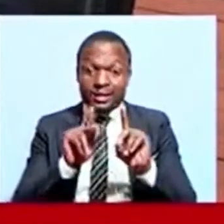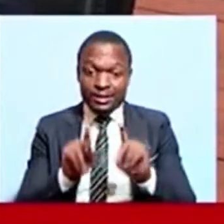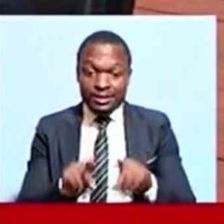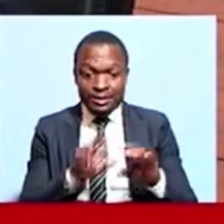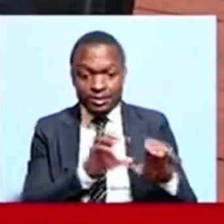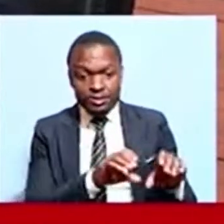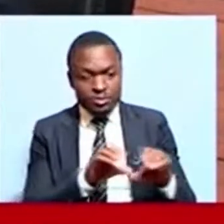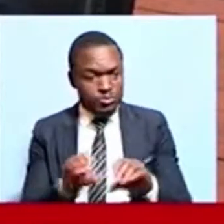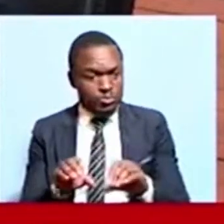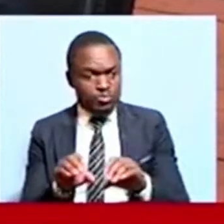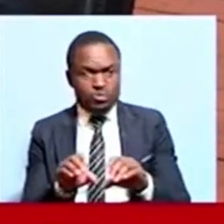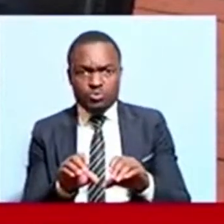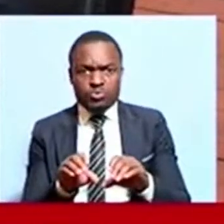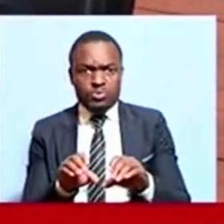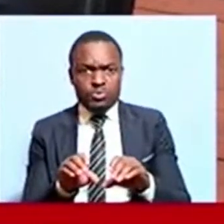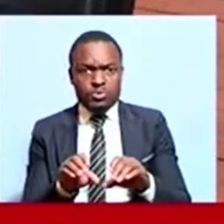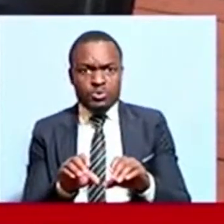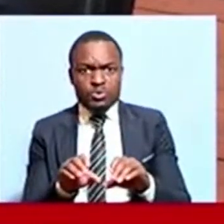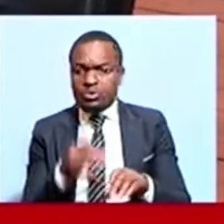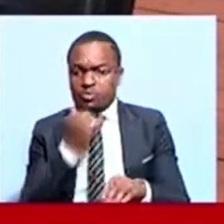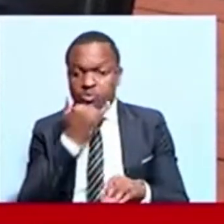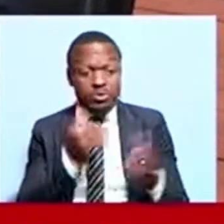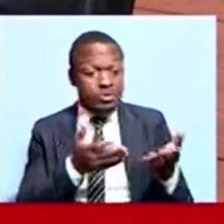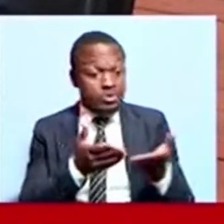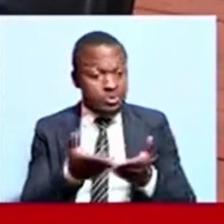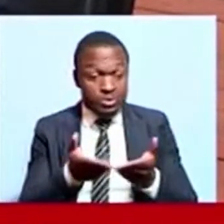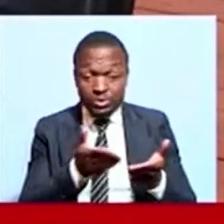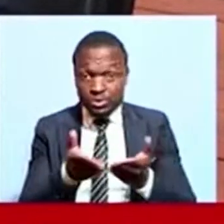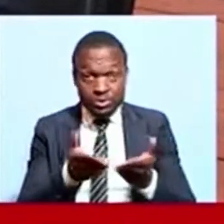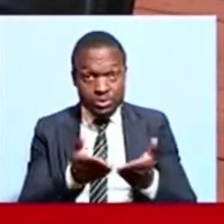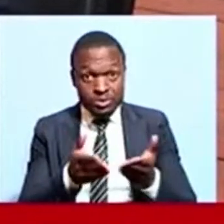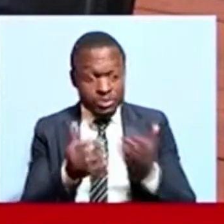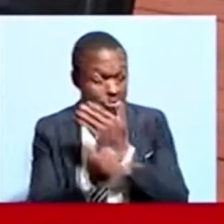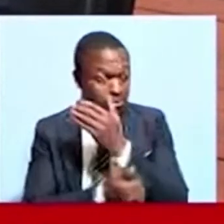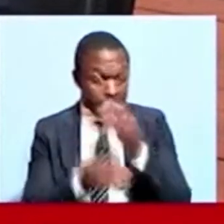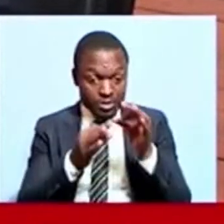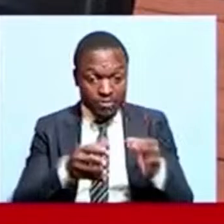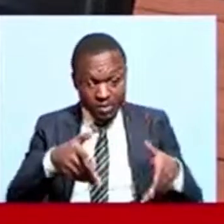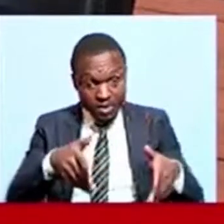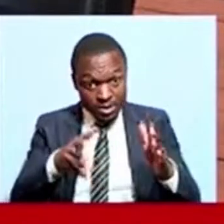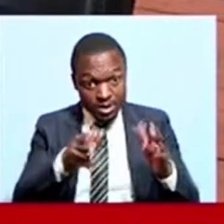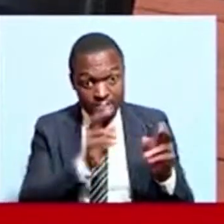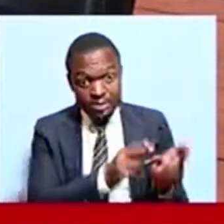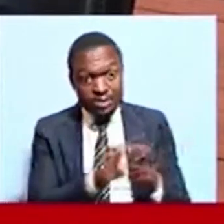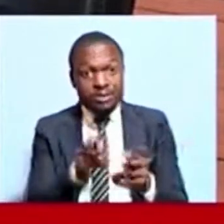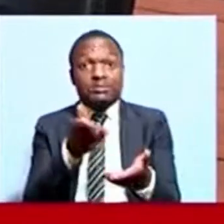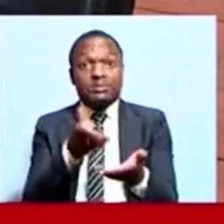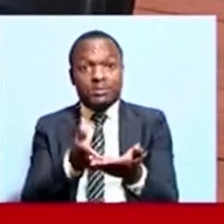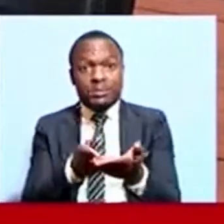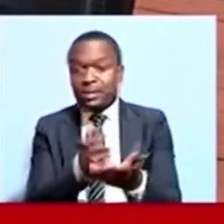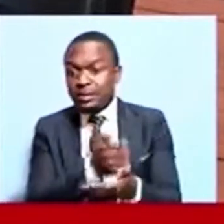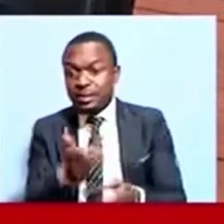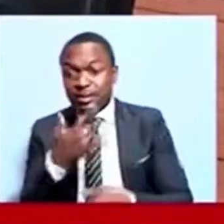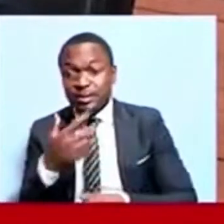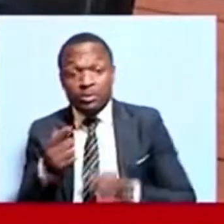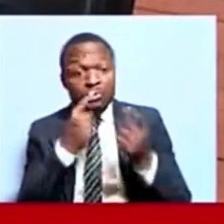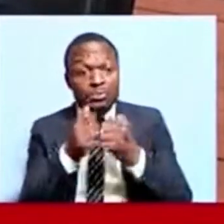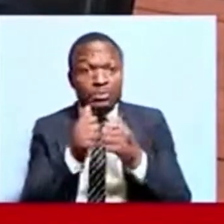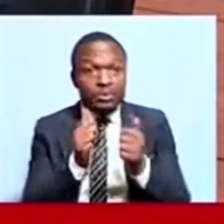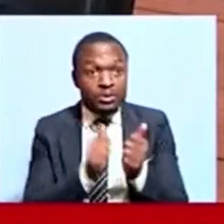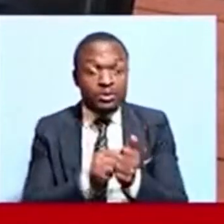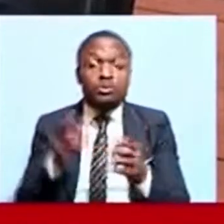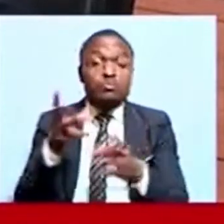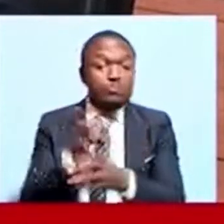a disservice to this country if we allow these responses that are coming. Anything that talks about